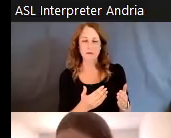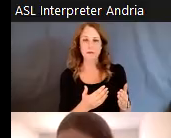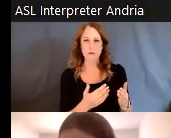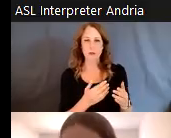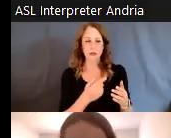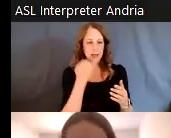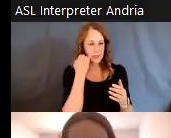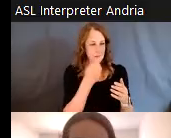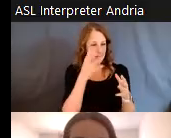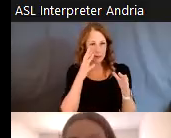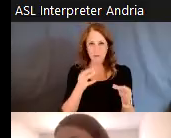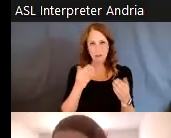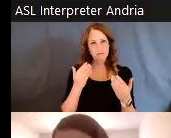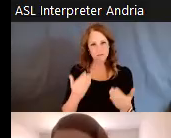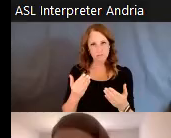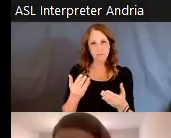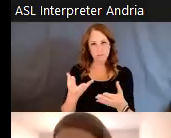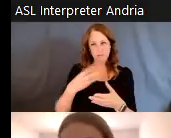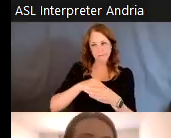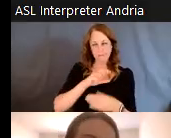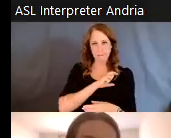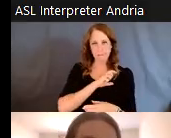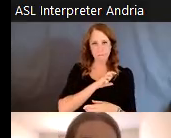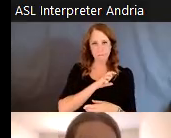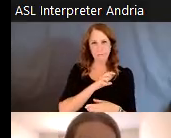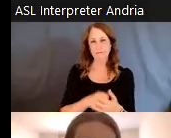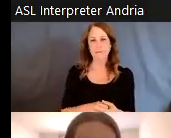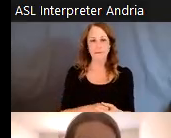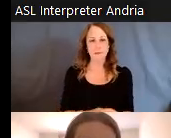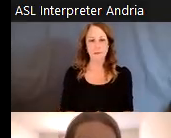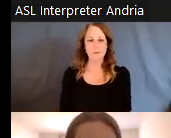to engage with the criminal justice system?